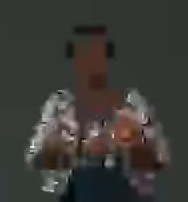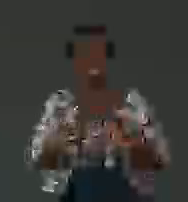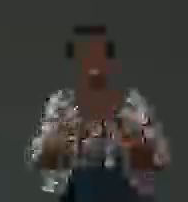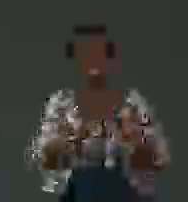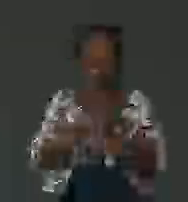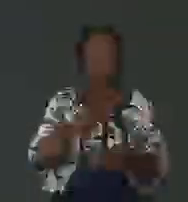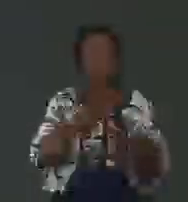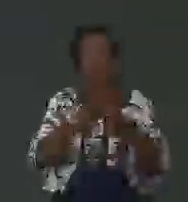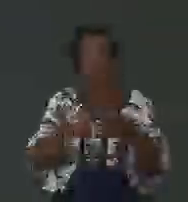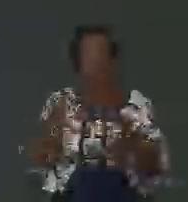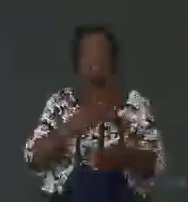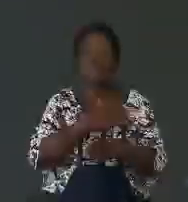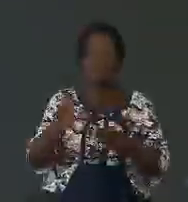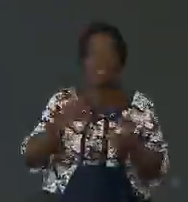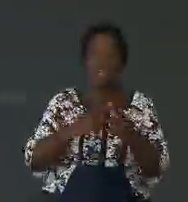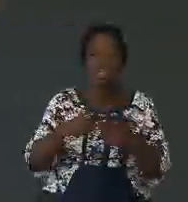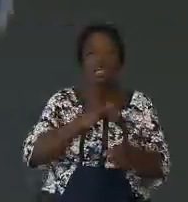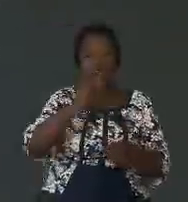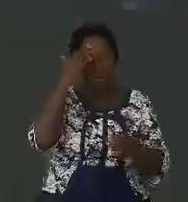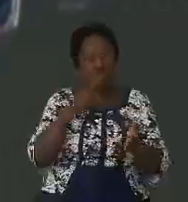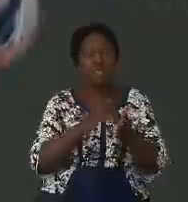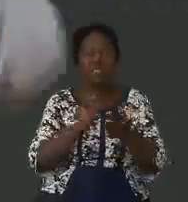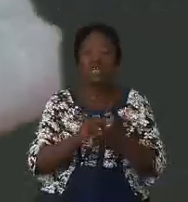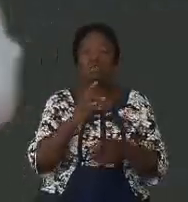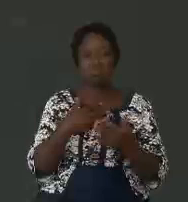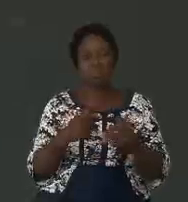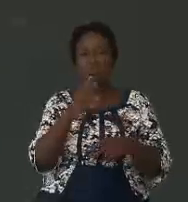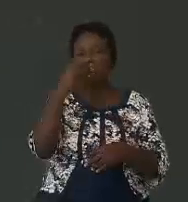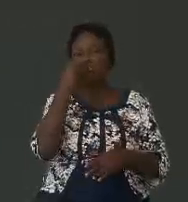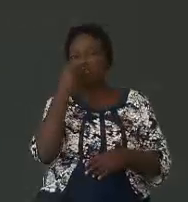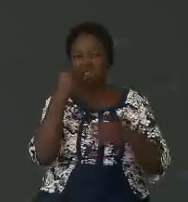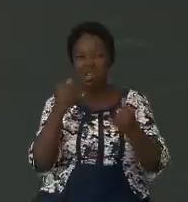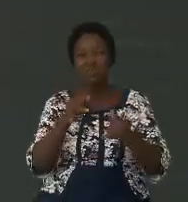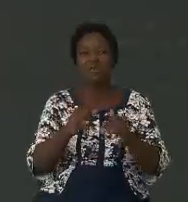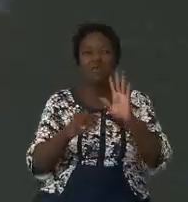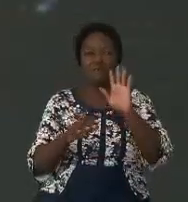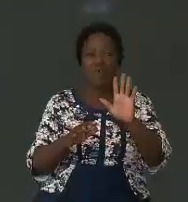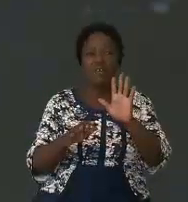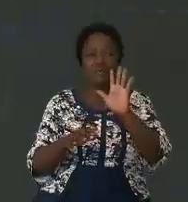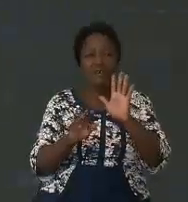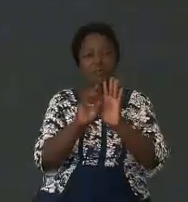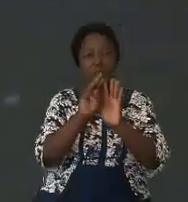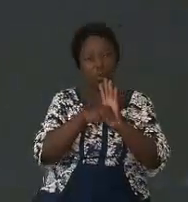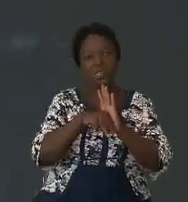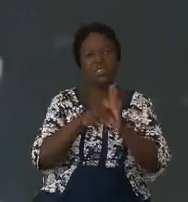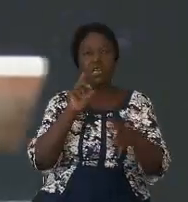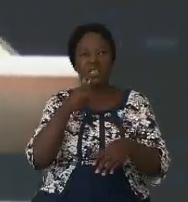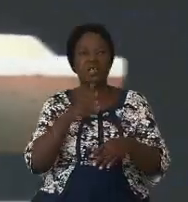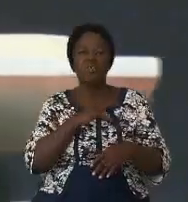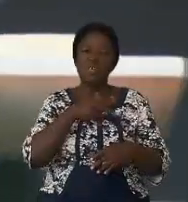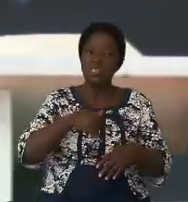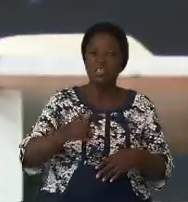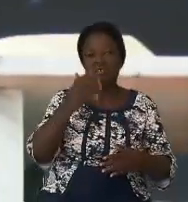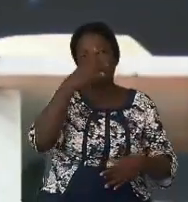sleeplessness, everything will vanish away. I know it. You eat now, and 5 minutes later, you are still